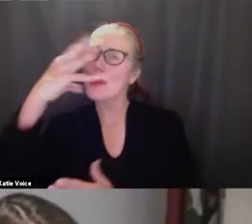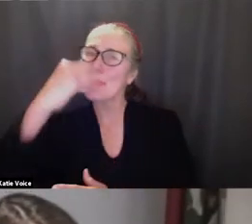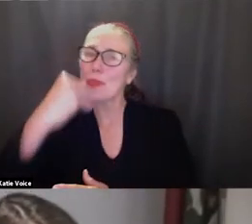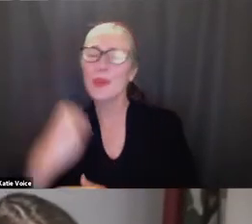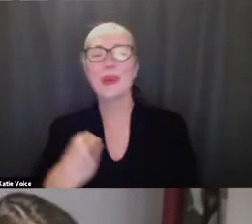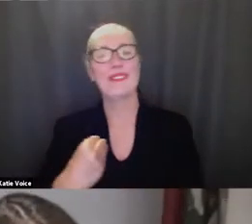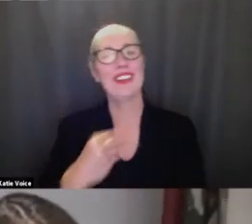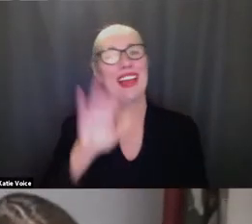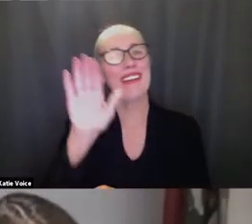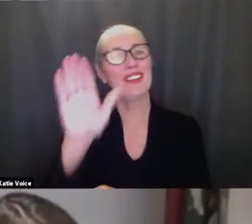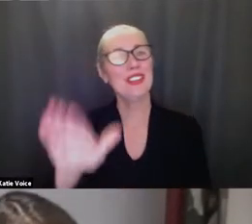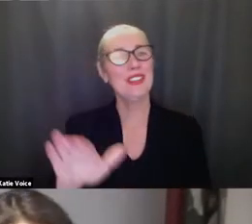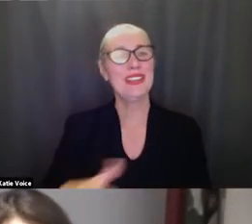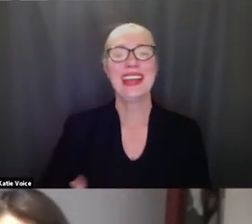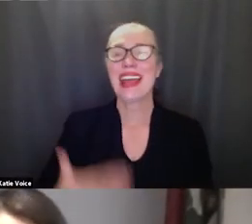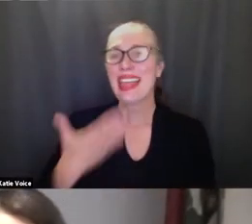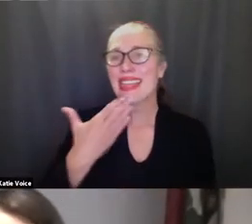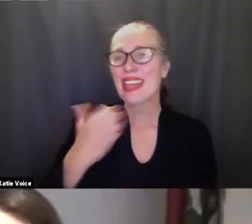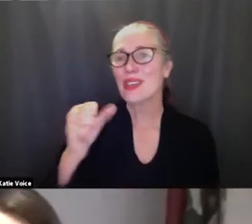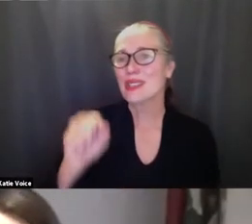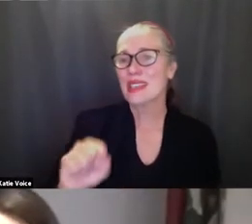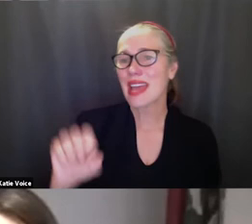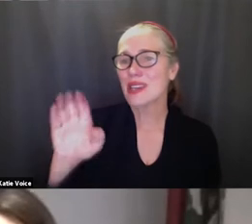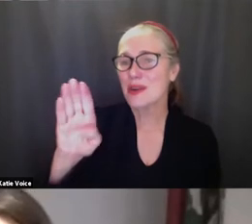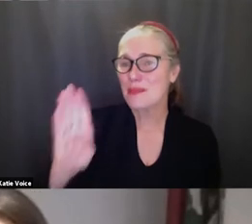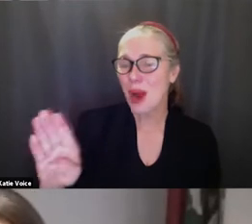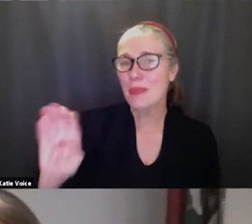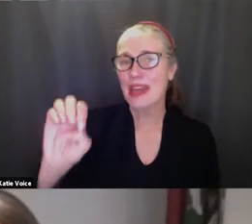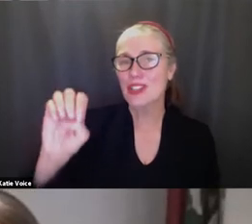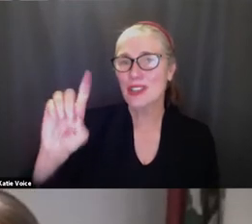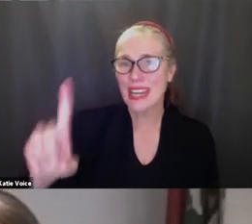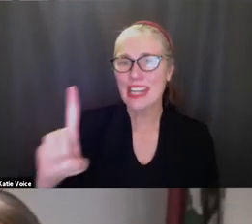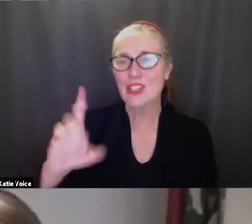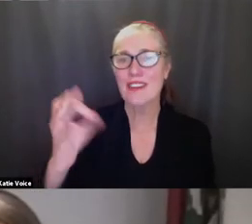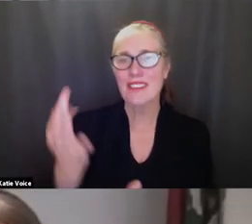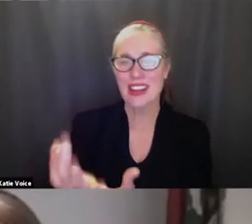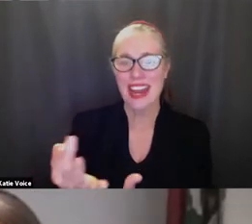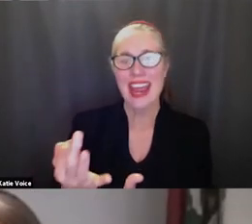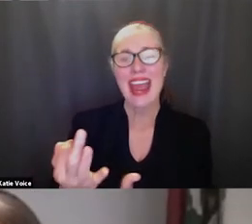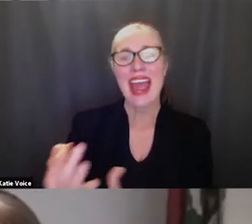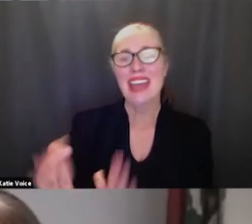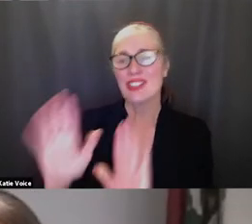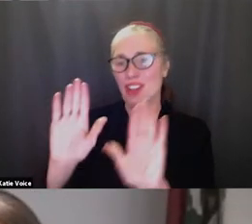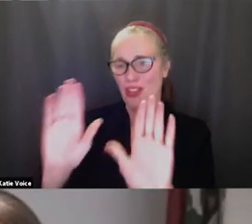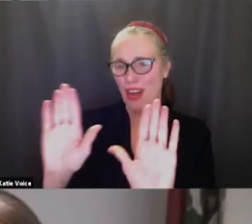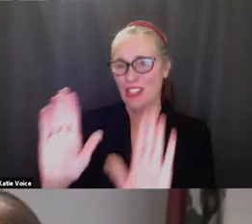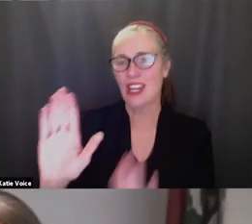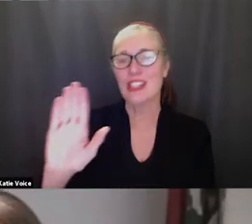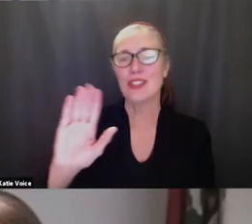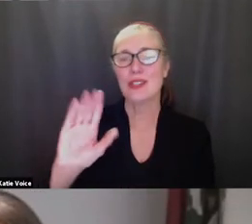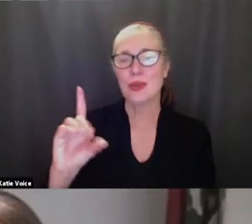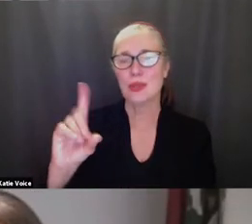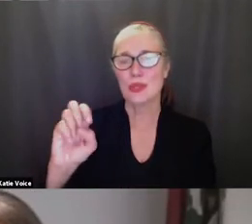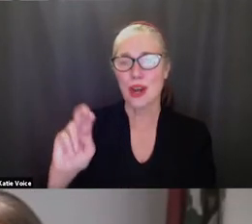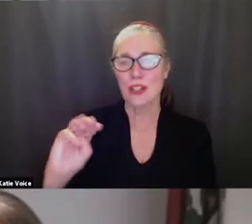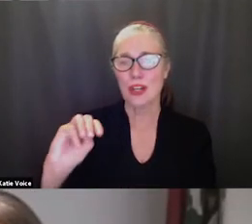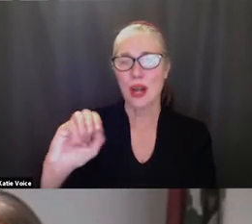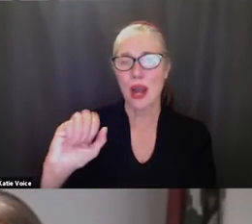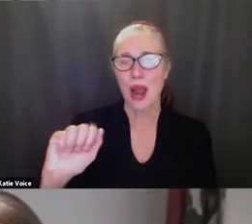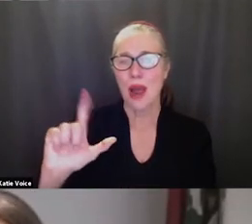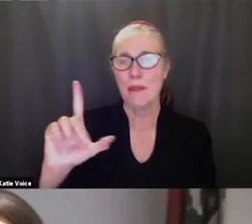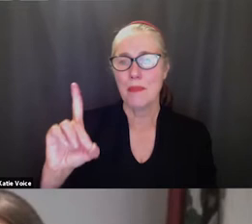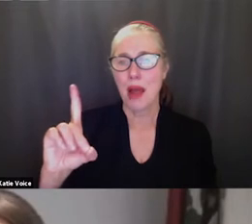foundation and congratulations to dr maldonado for representing the district so beautifully also i'm happy to report that as a